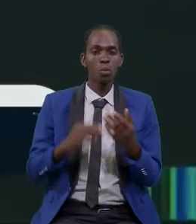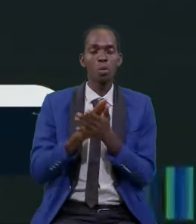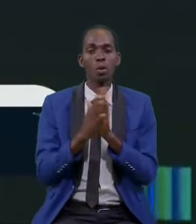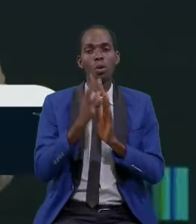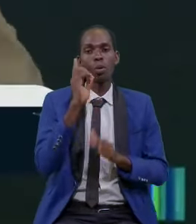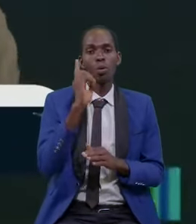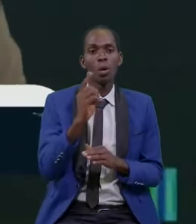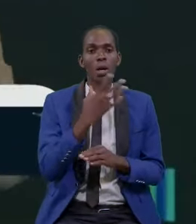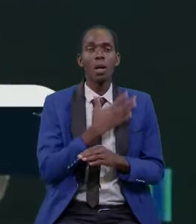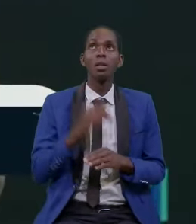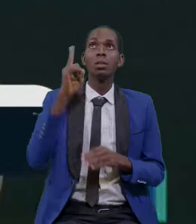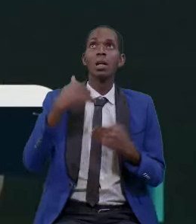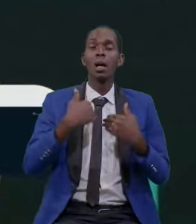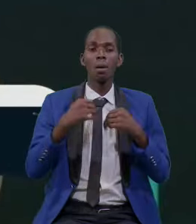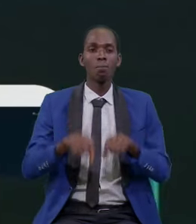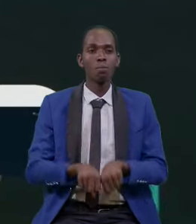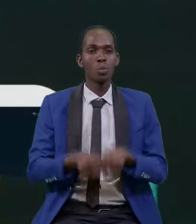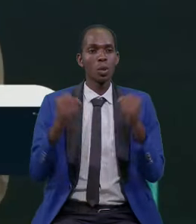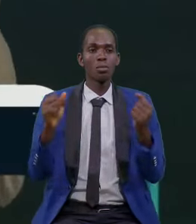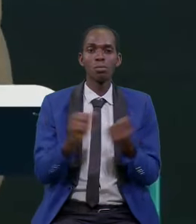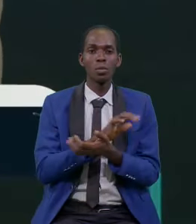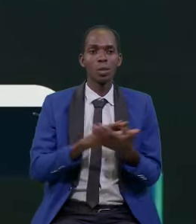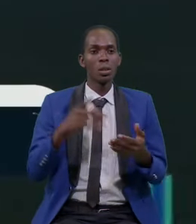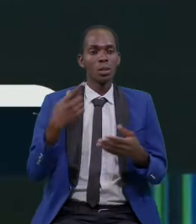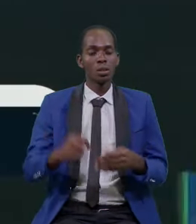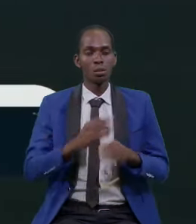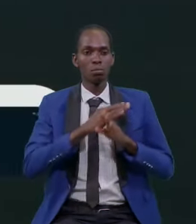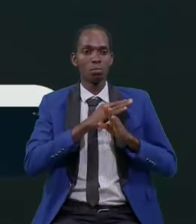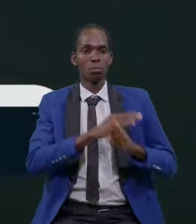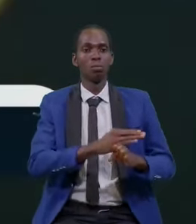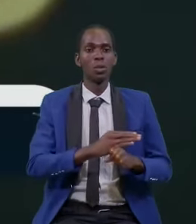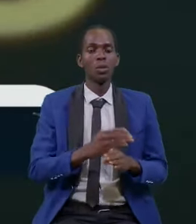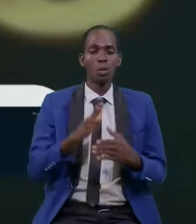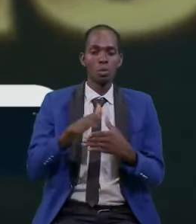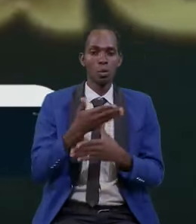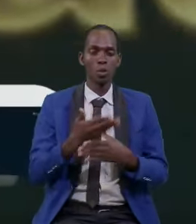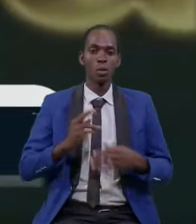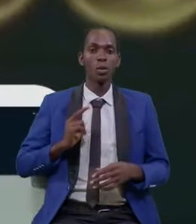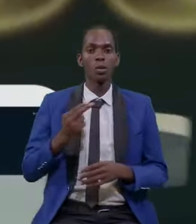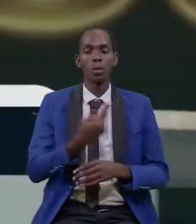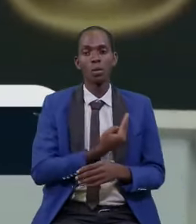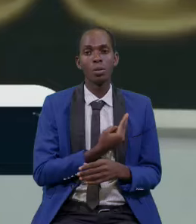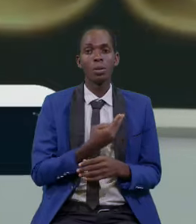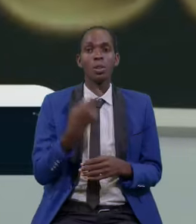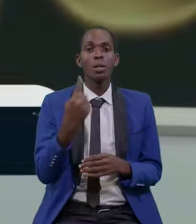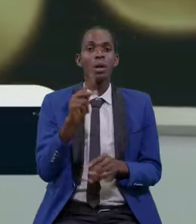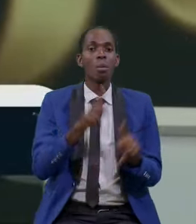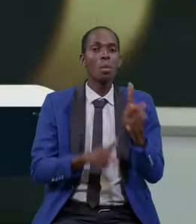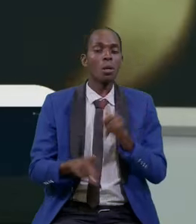broken down the middle wall of partition between us. There are people that are